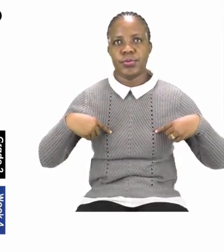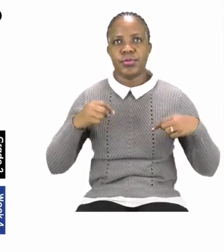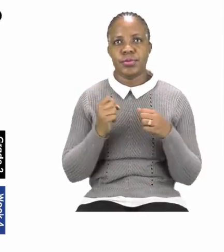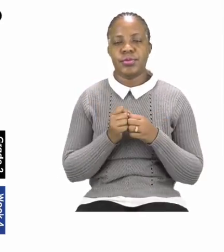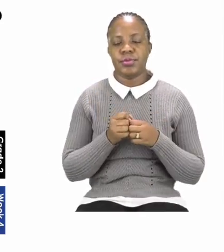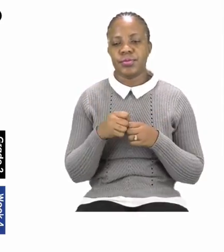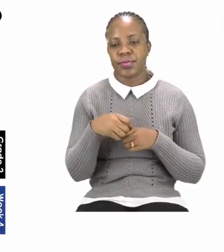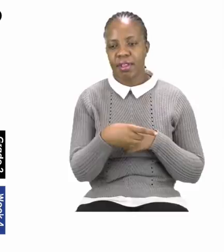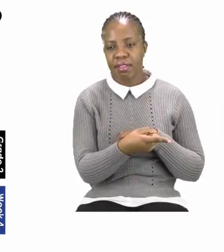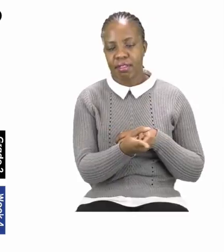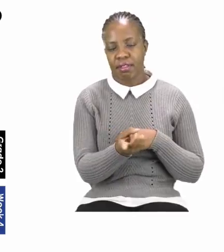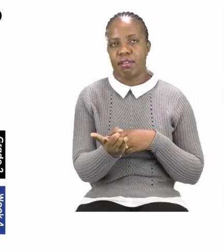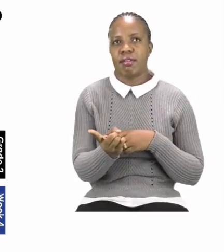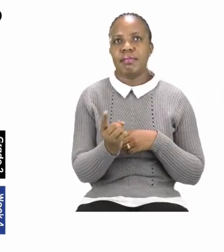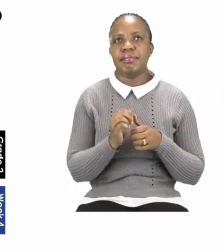they,